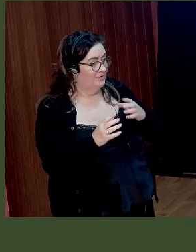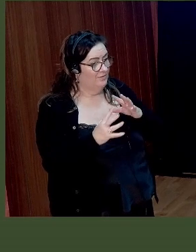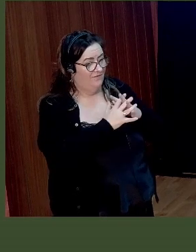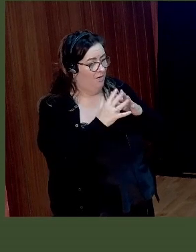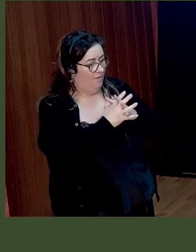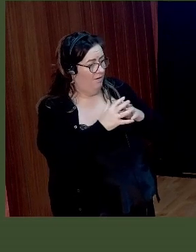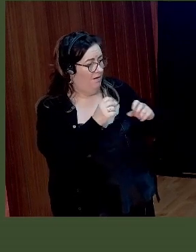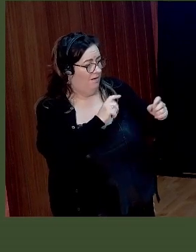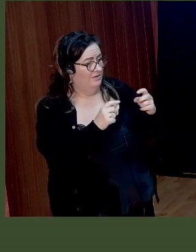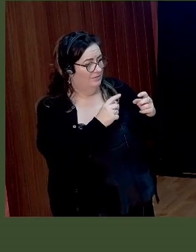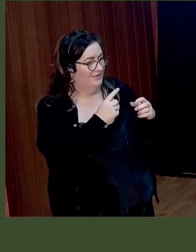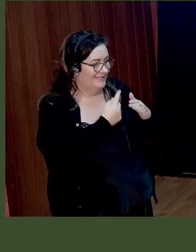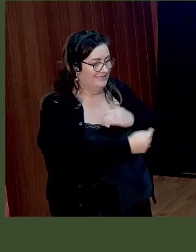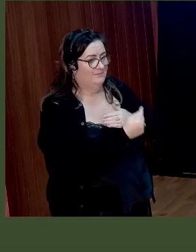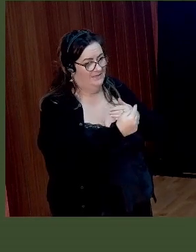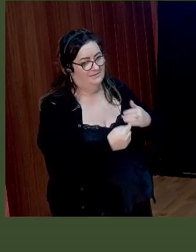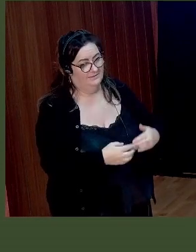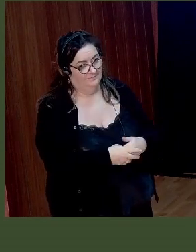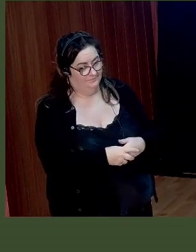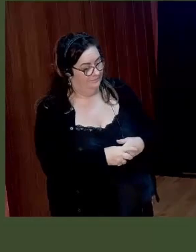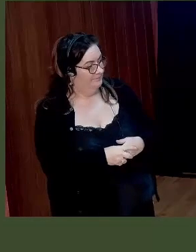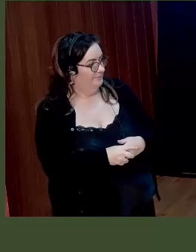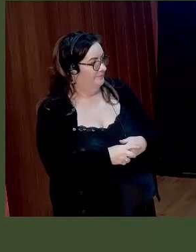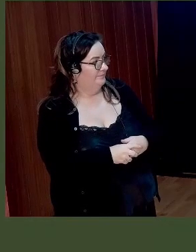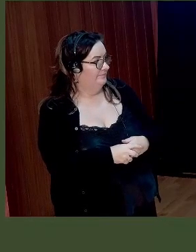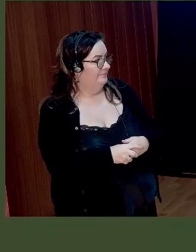a war was fought to achieve independence.